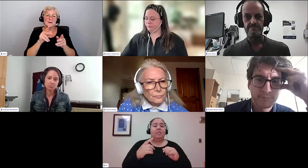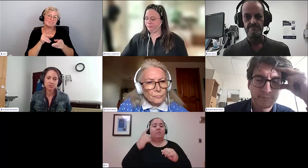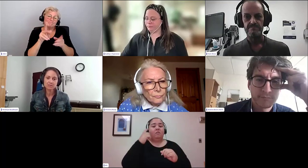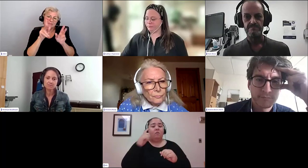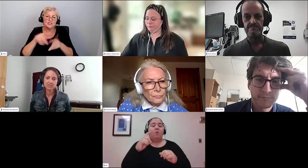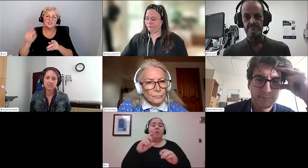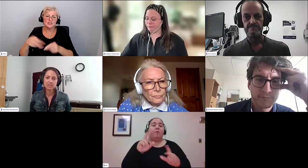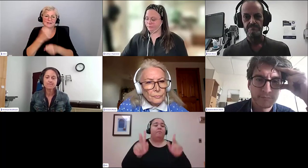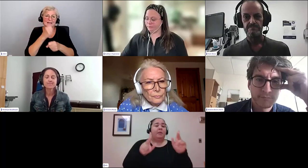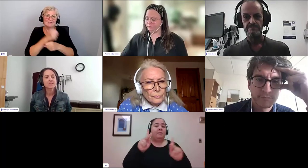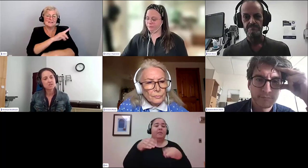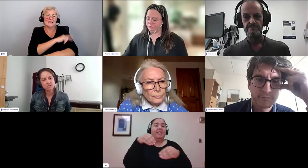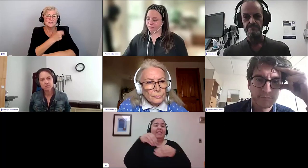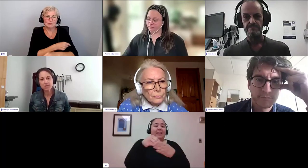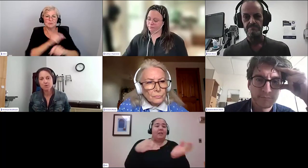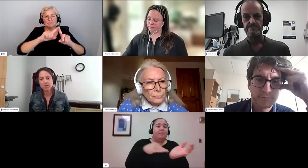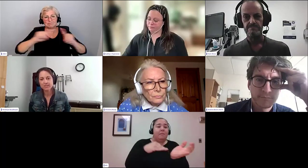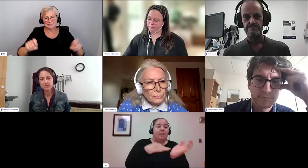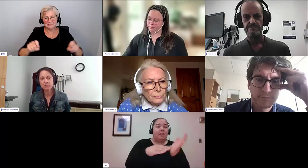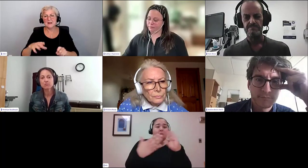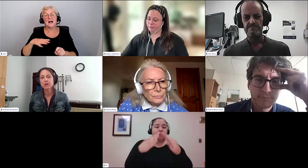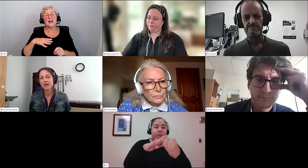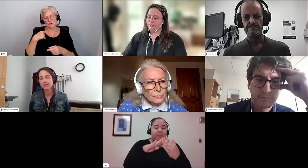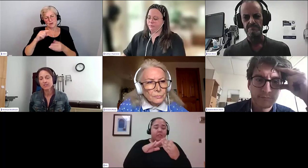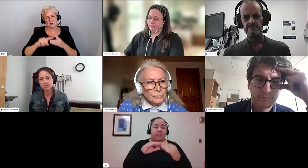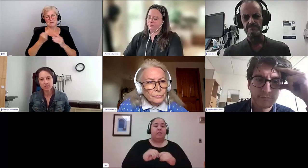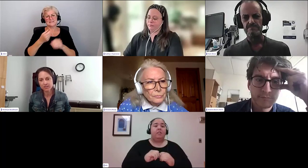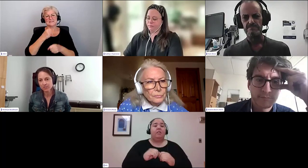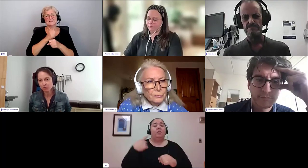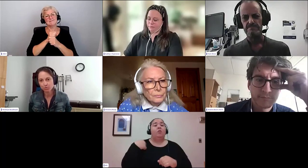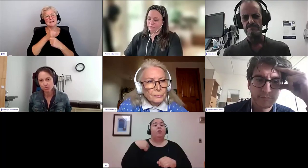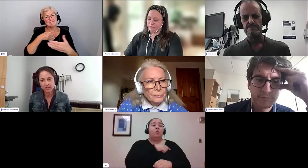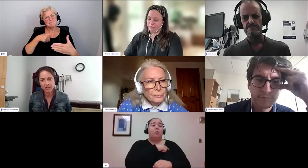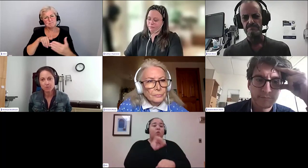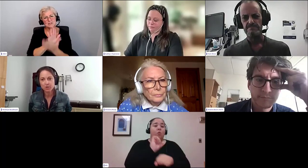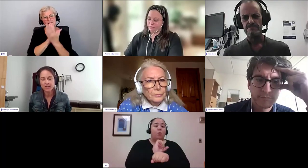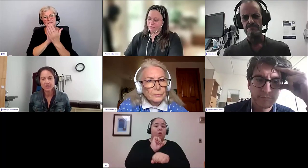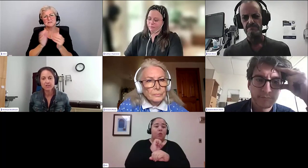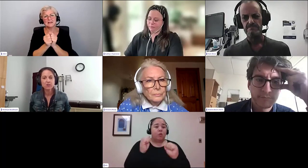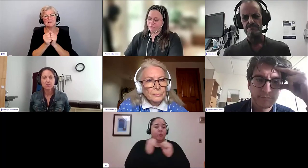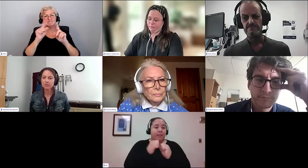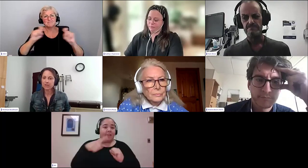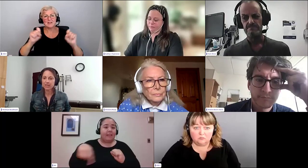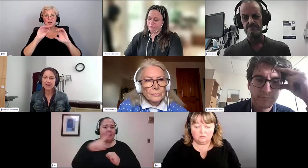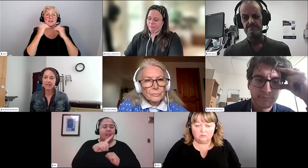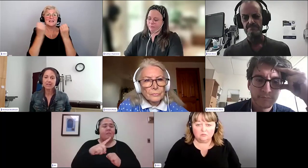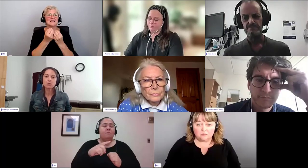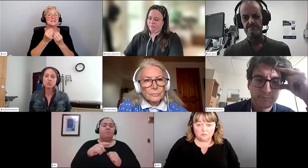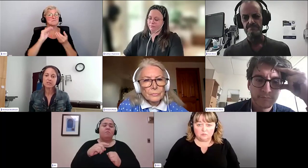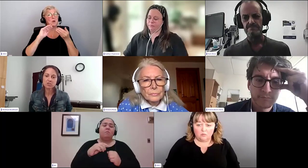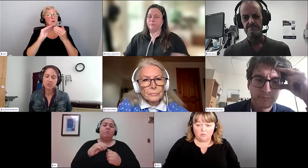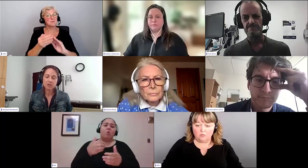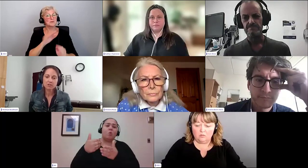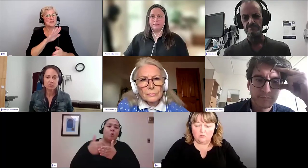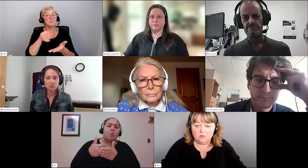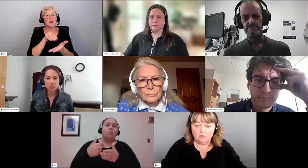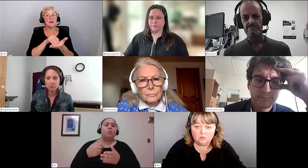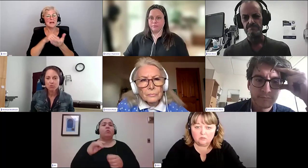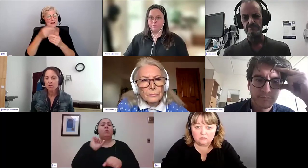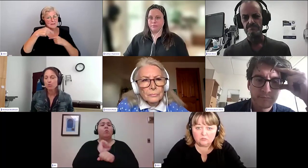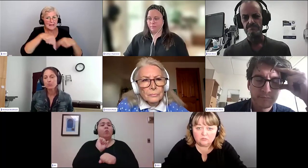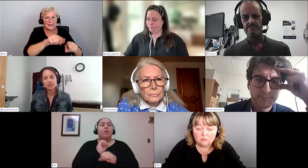clinics. And so we did close work in collaboration with community organizations in